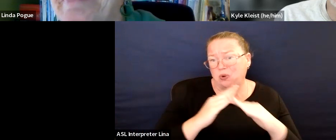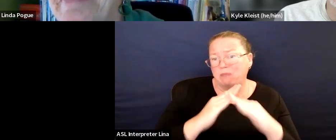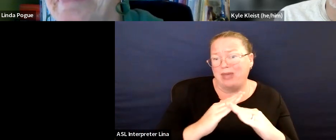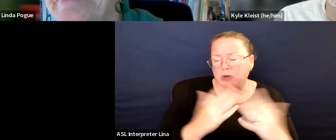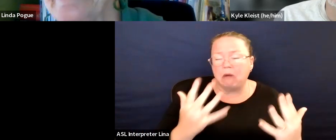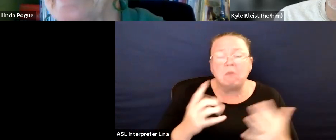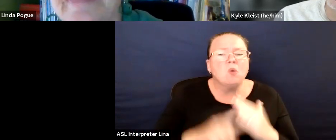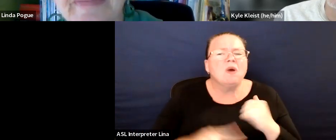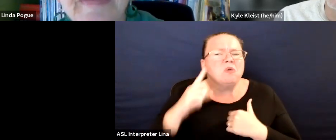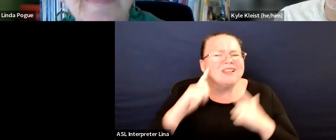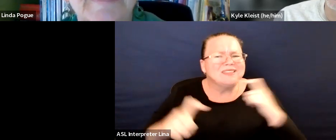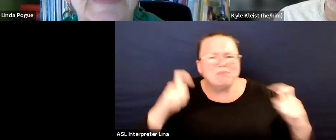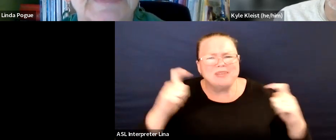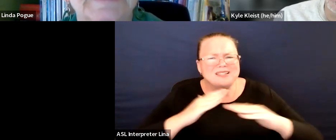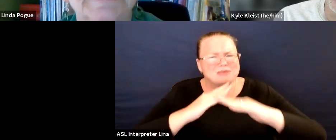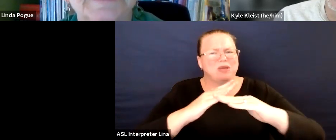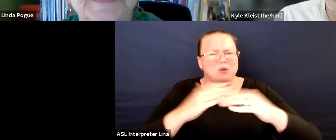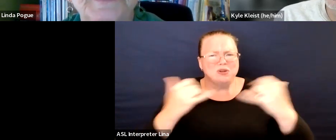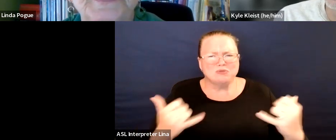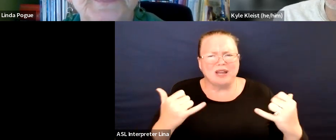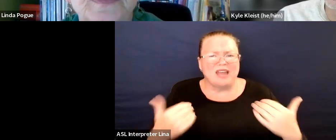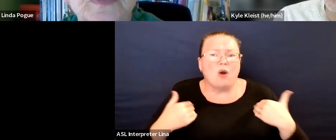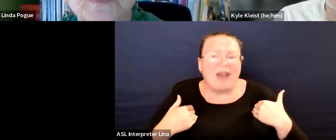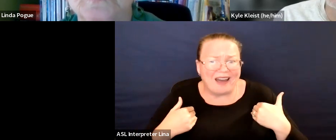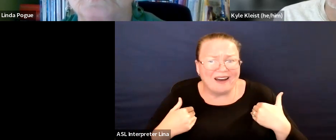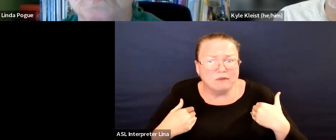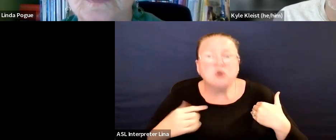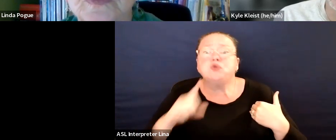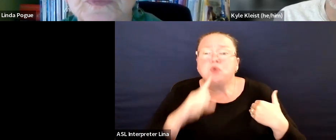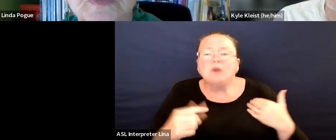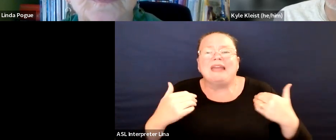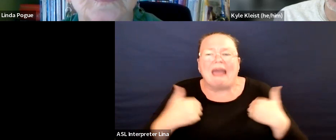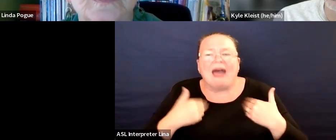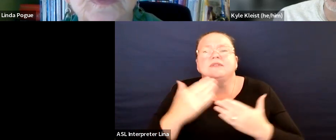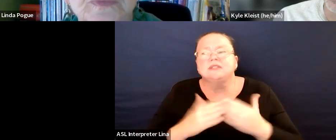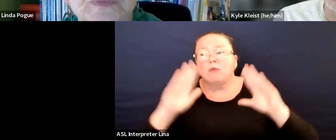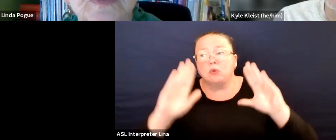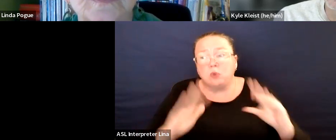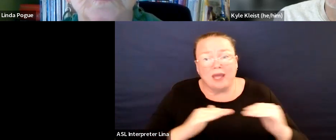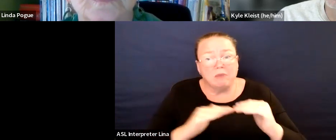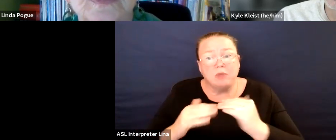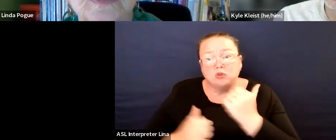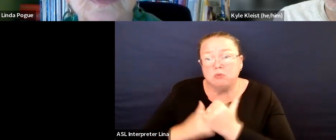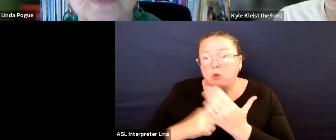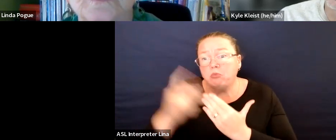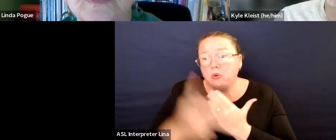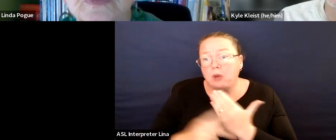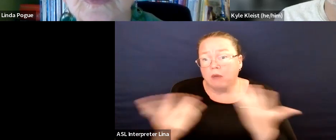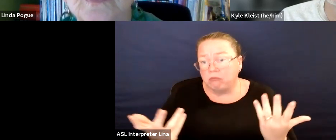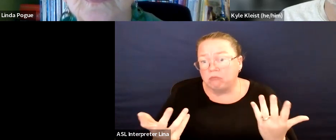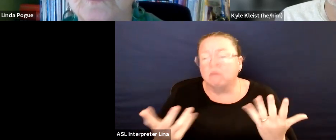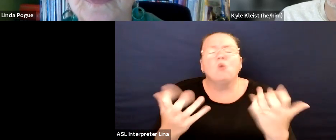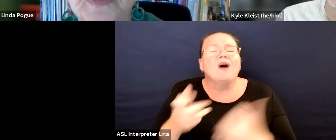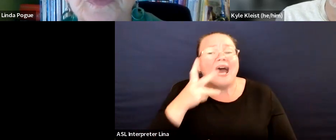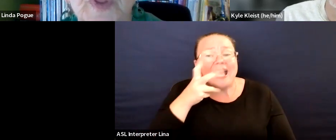do you think is the largest barriers out there right now to really having some great peer support programs? We'd love to